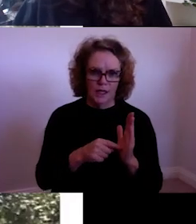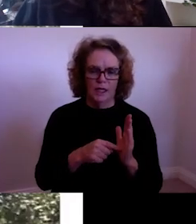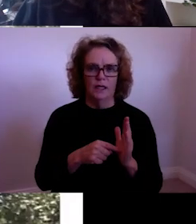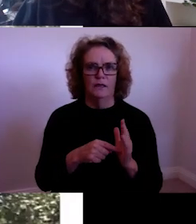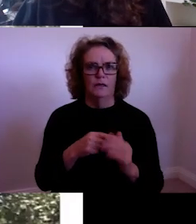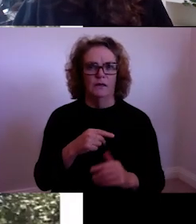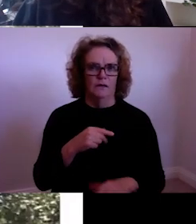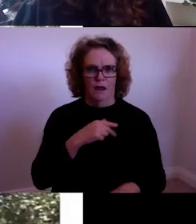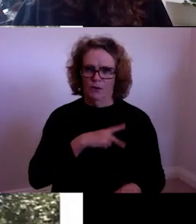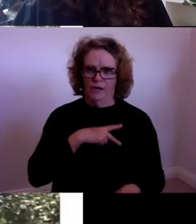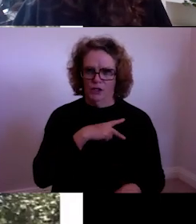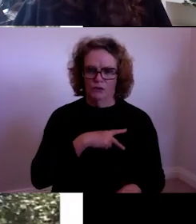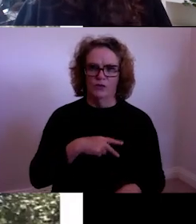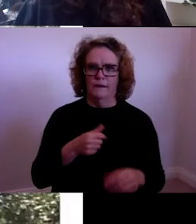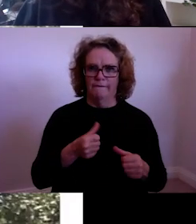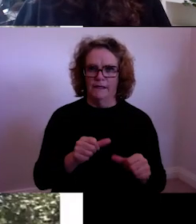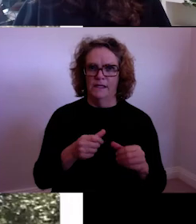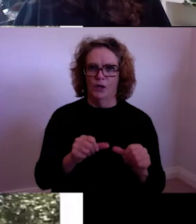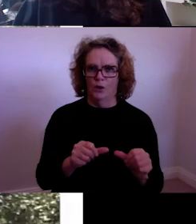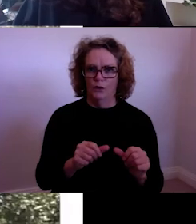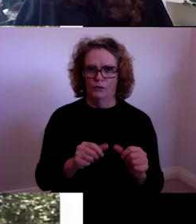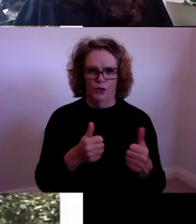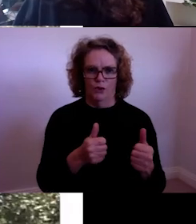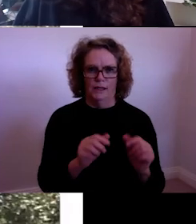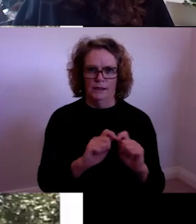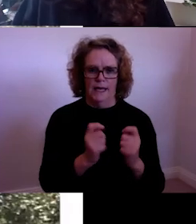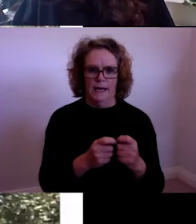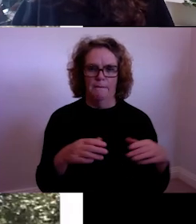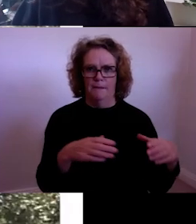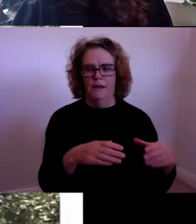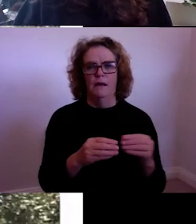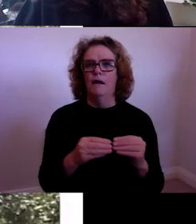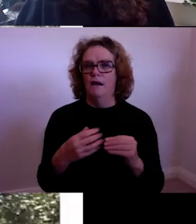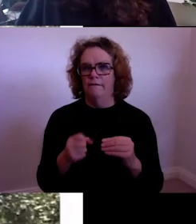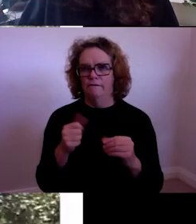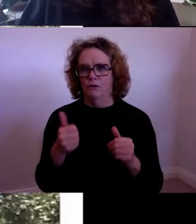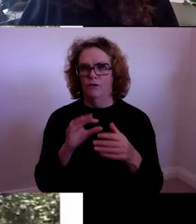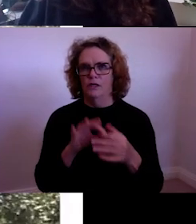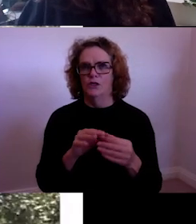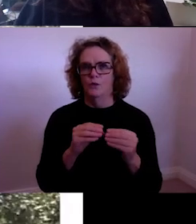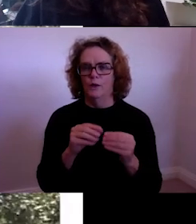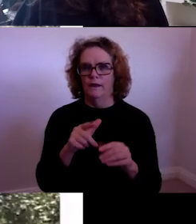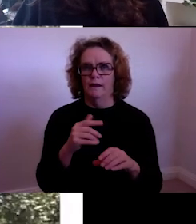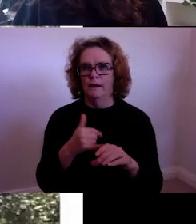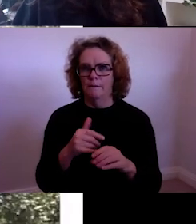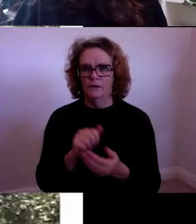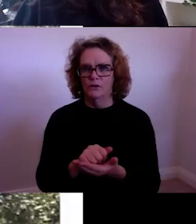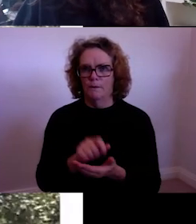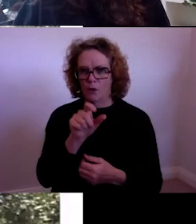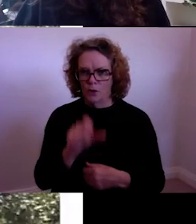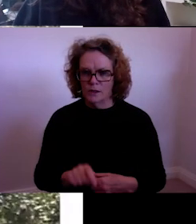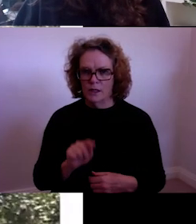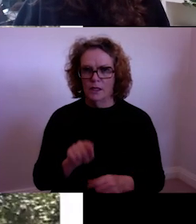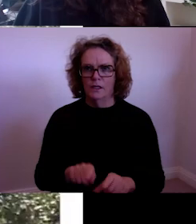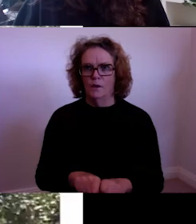physio, and we have a great relationship with her pharmacist. So, yeah, they've been a